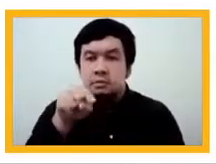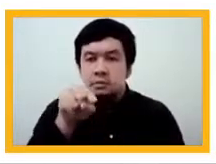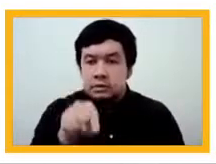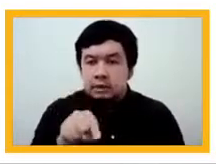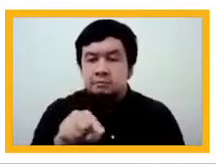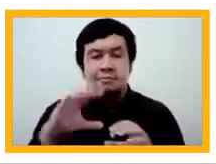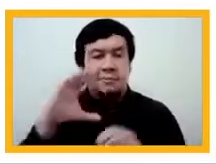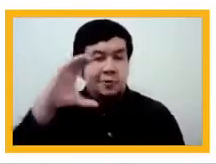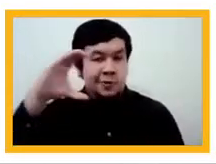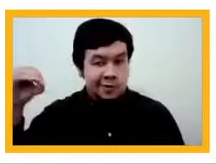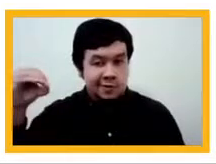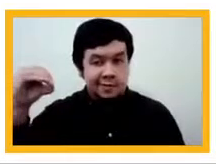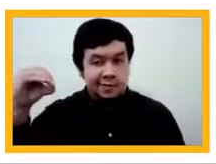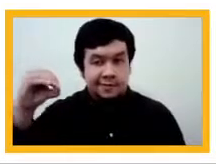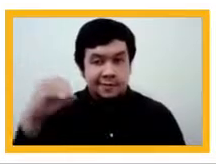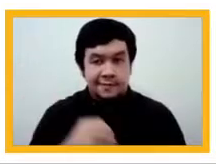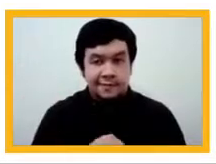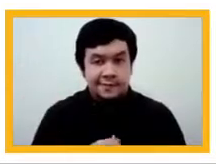general are more